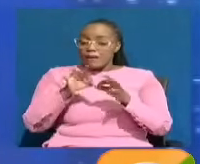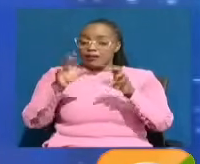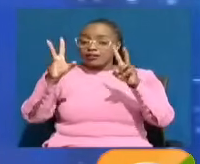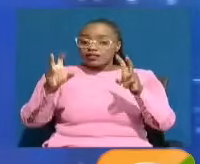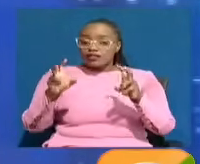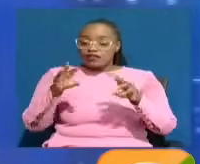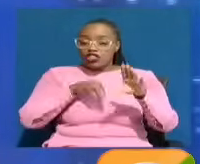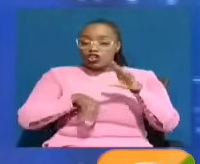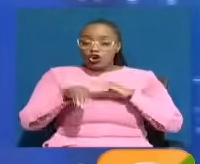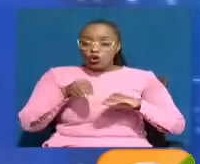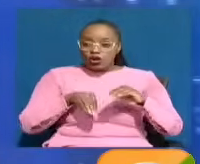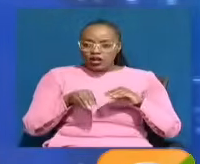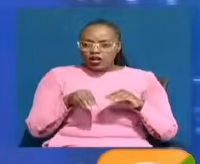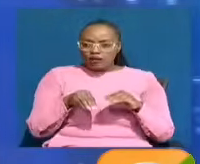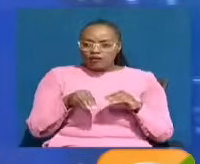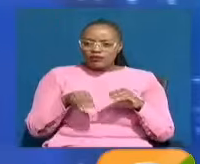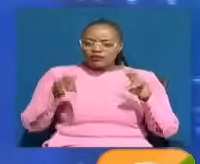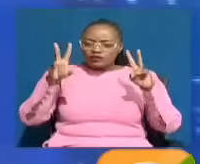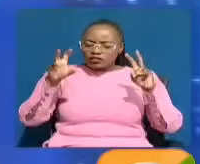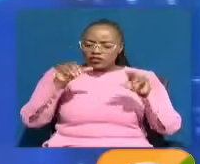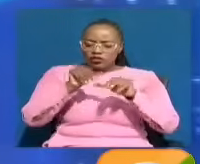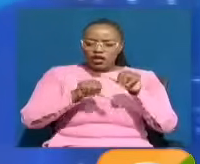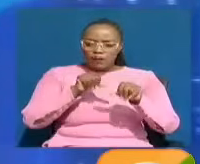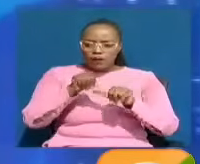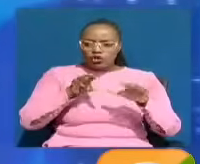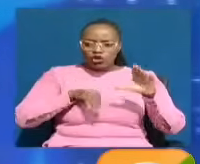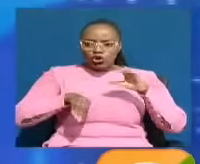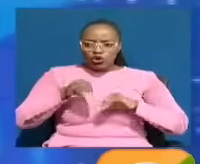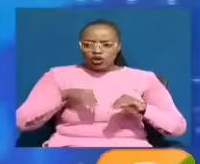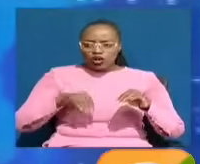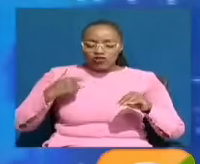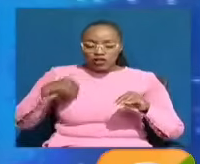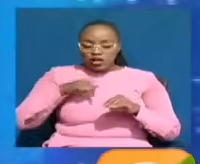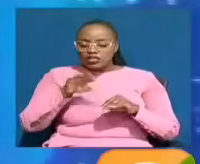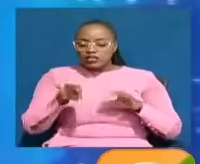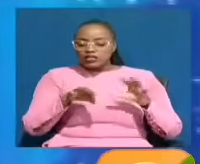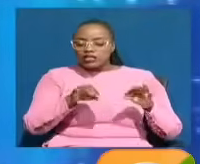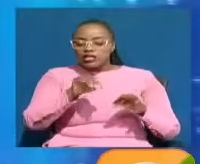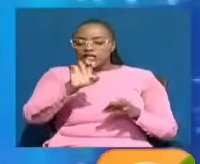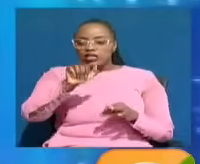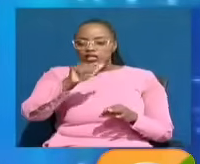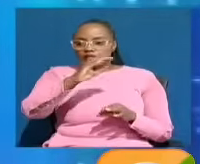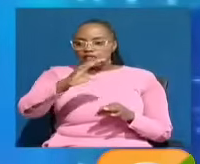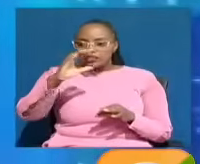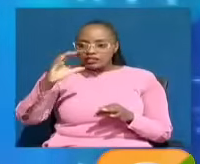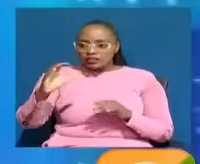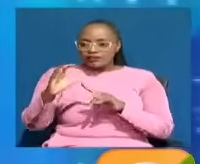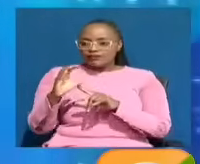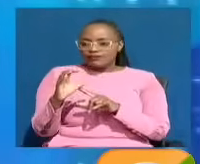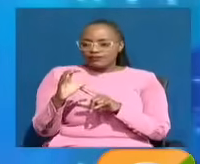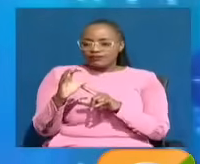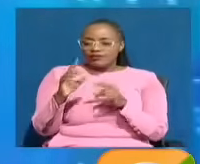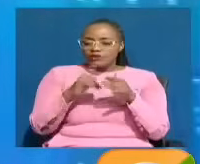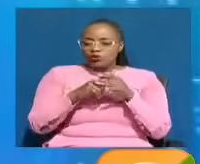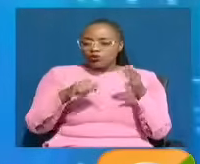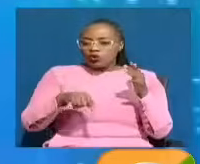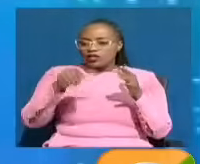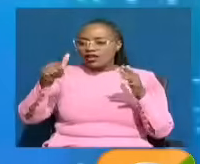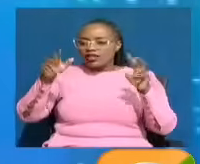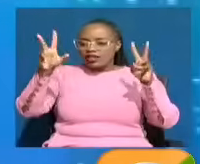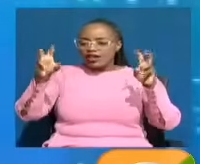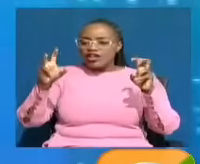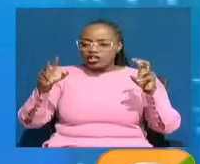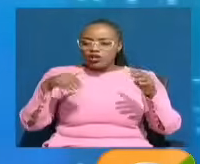is if it is an issue of corruption, and we are also liaising with ESCC, we're getting from ESCC what are the issues and to